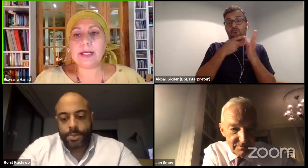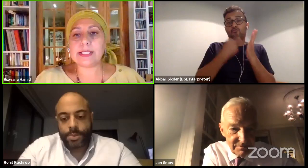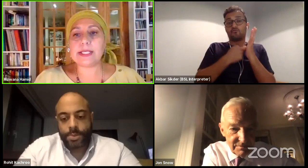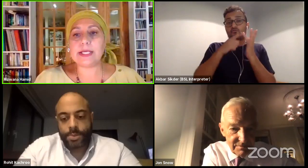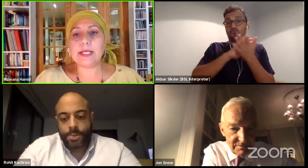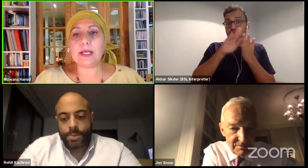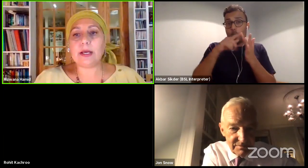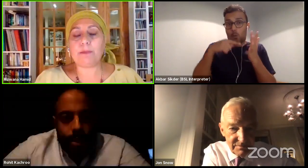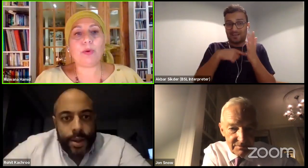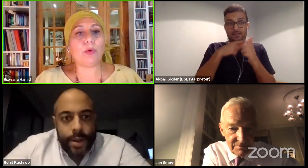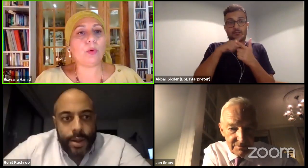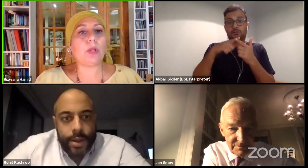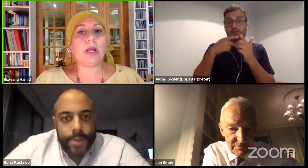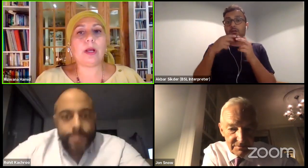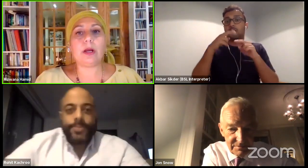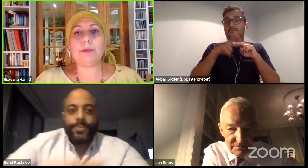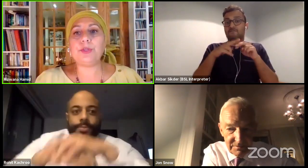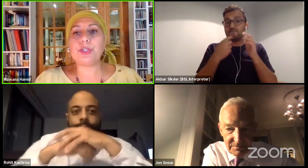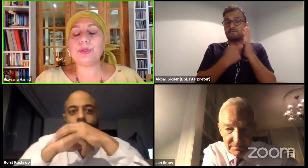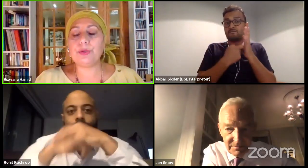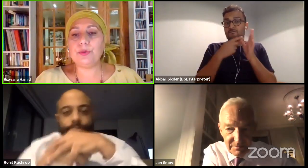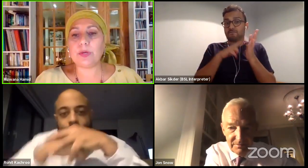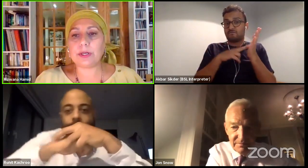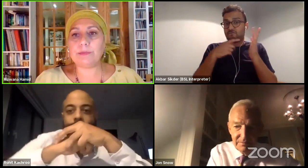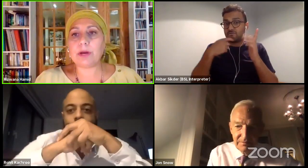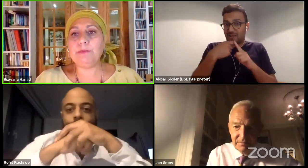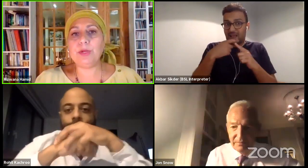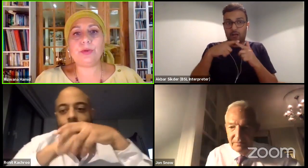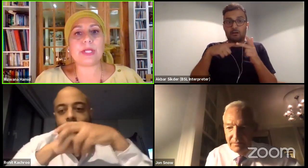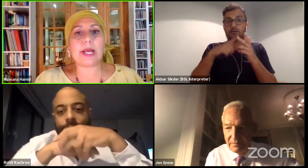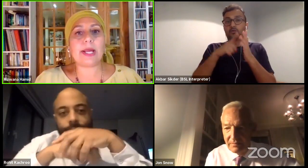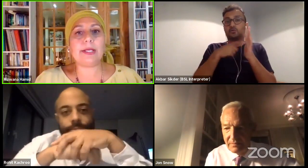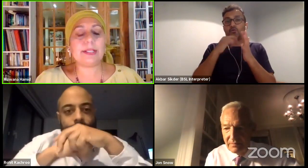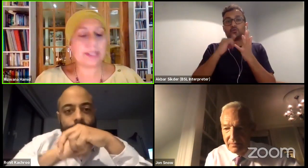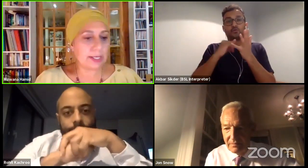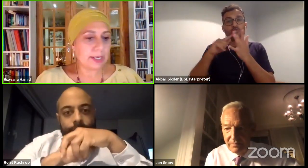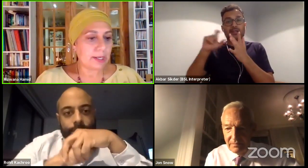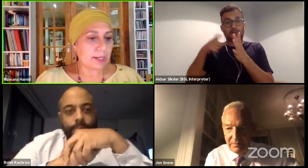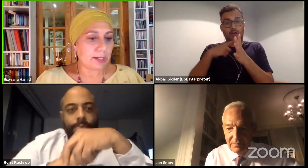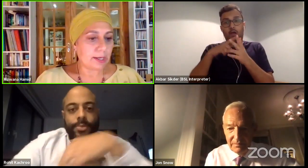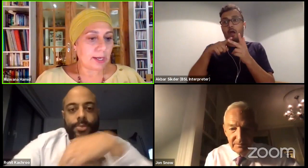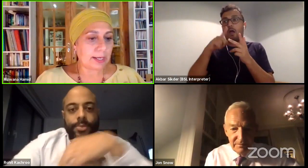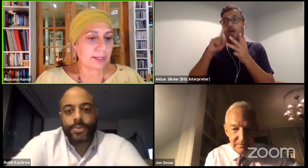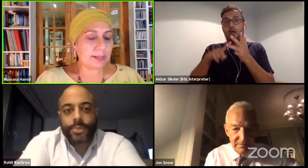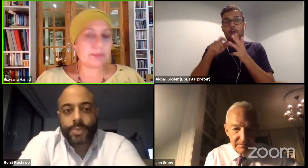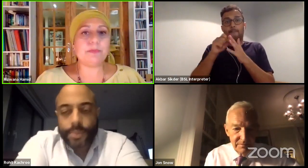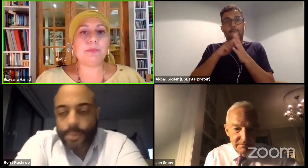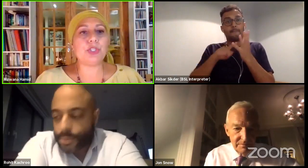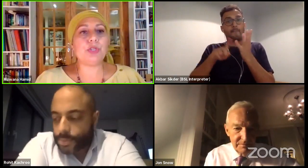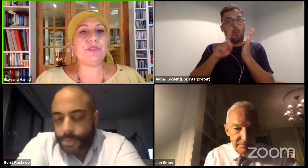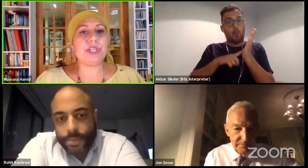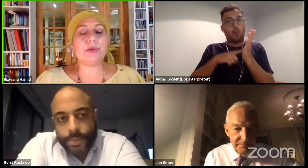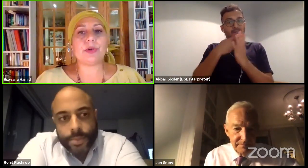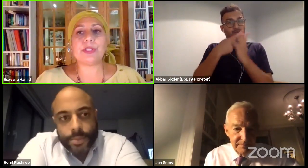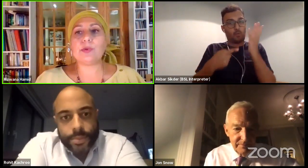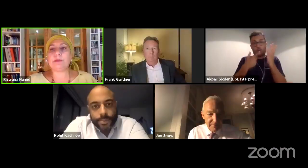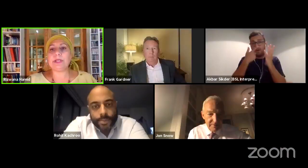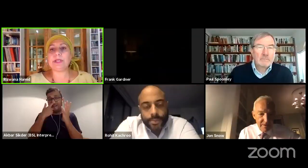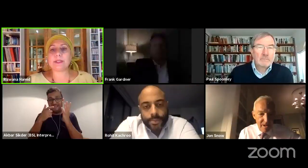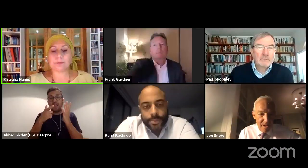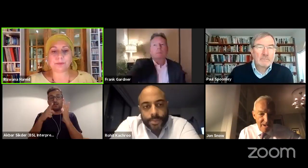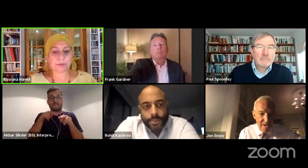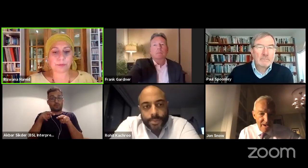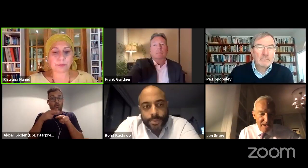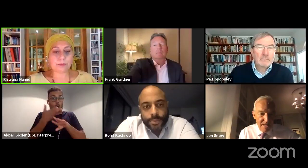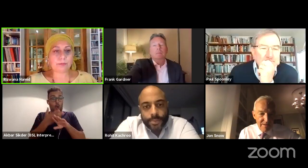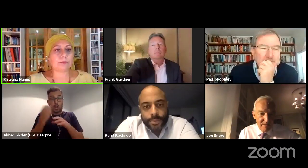Jessica, Lizzie, Paul to unmute and put your videos on as well,